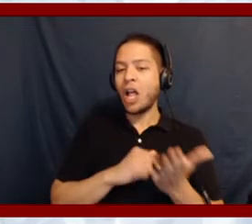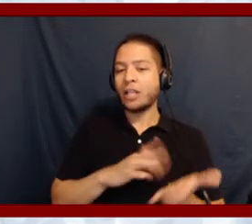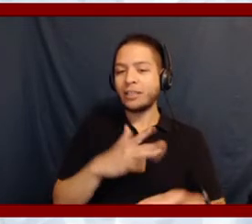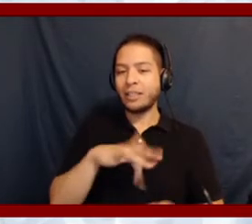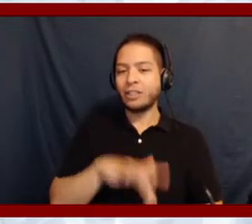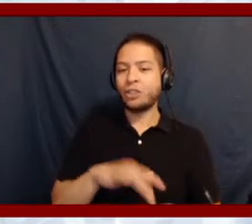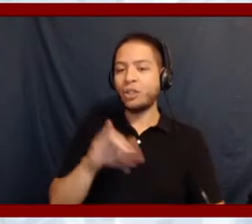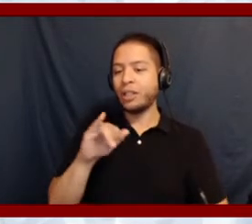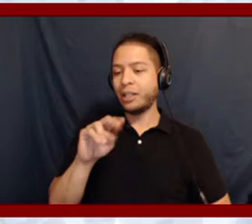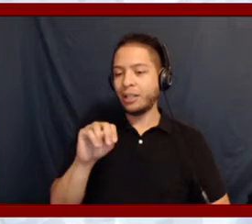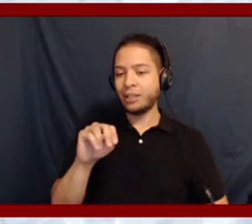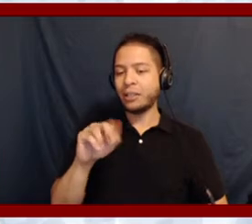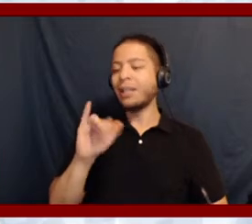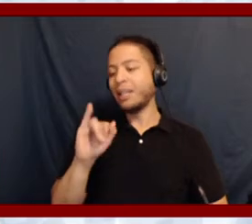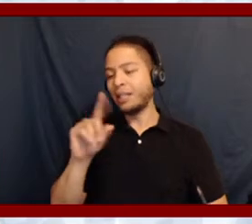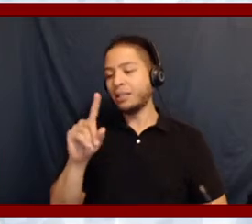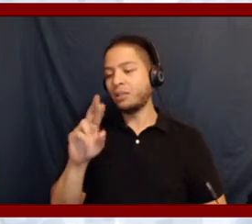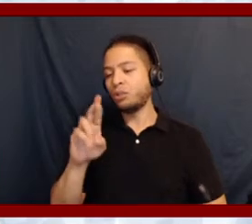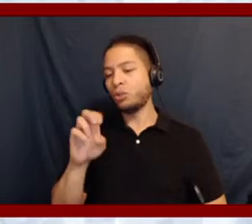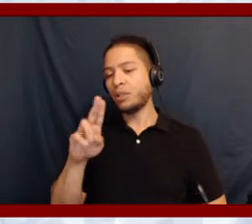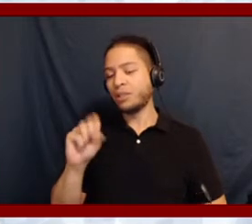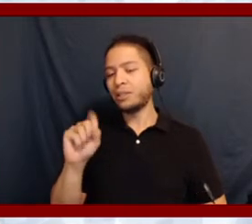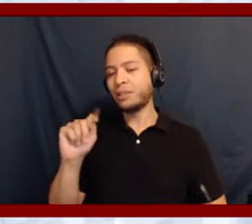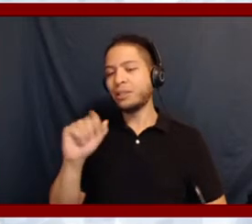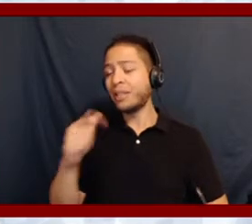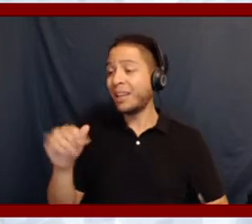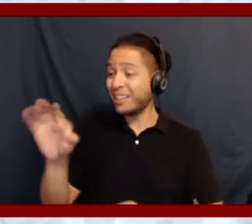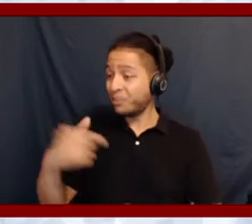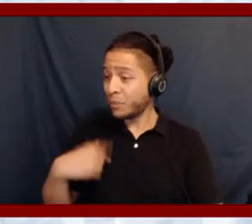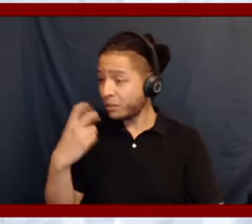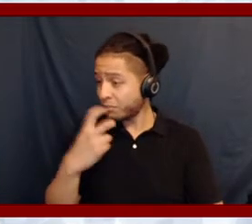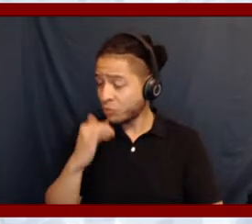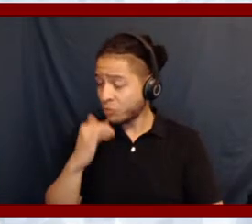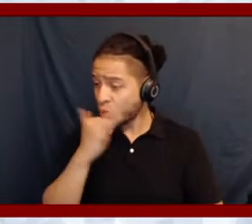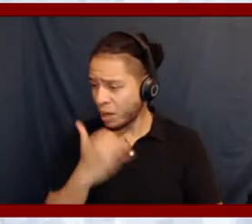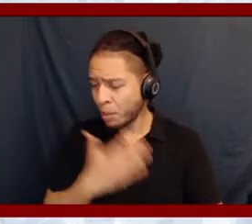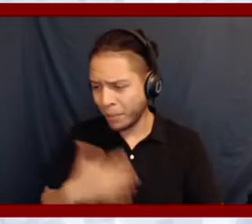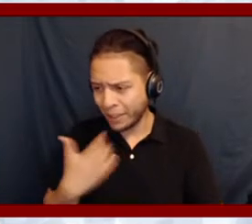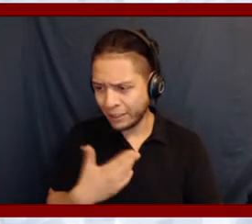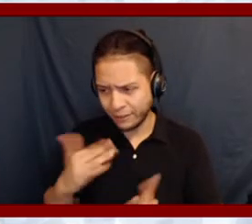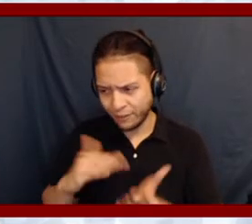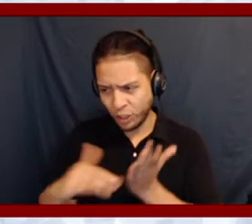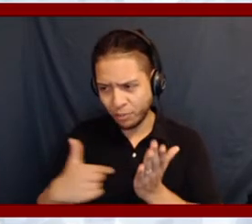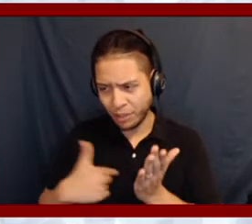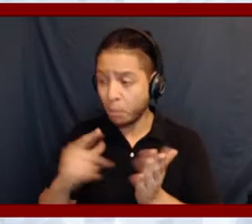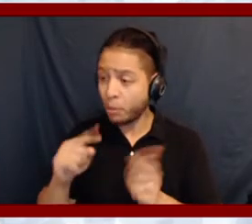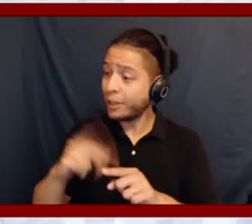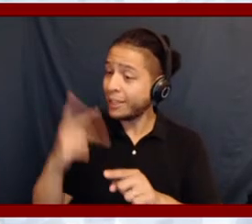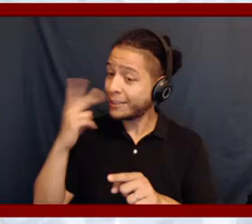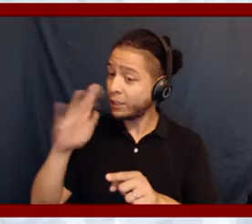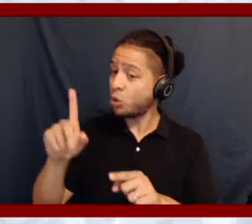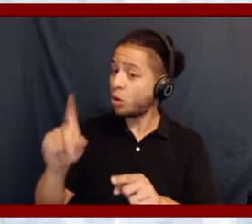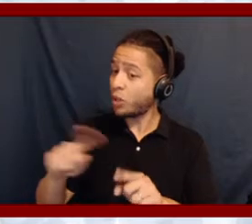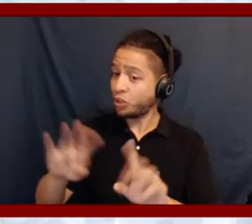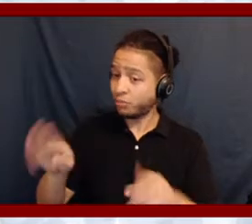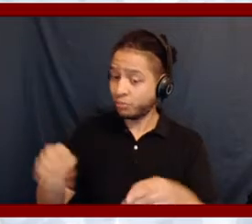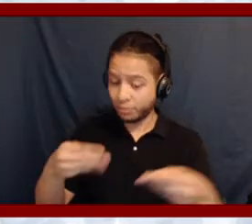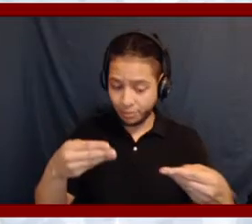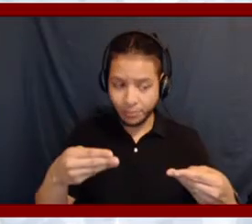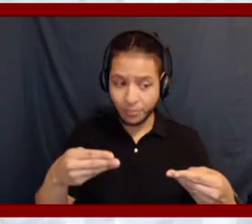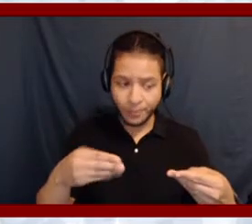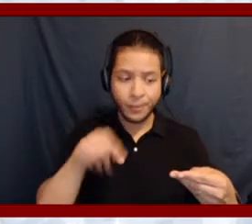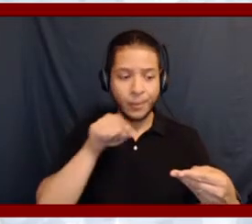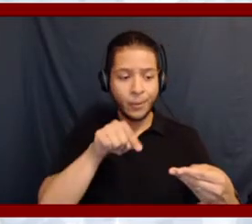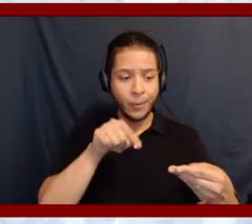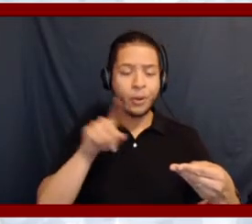And Mr. Stagg, if I pronounce your name incorrectly, please forgive me, but I do have your question. And the question is, one of the reasons